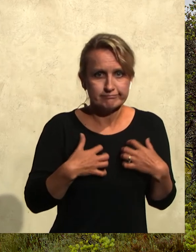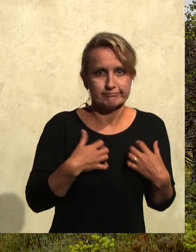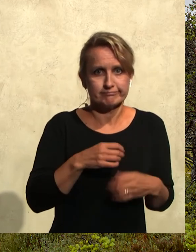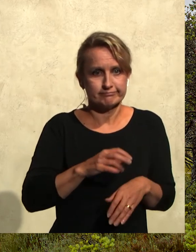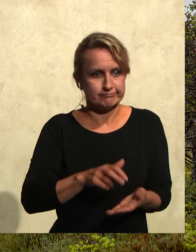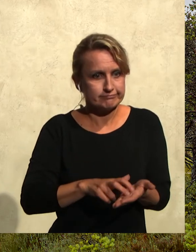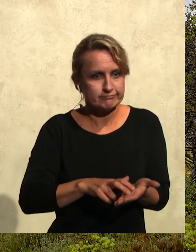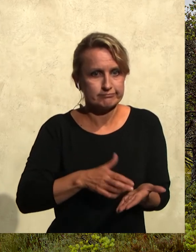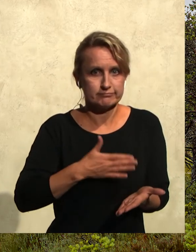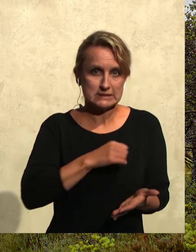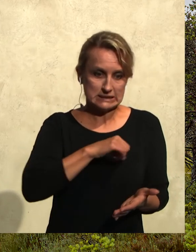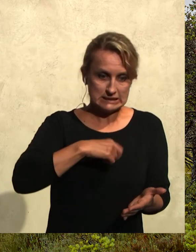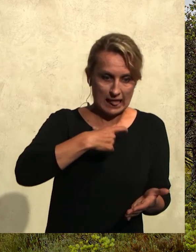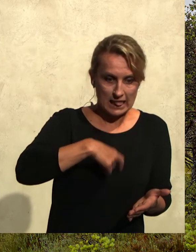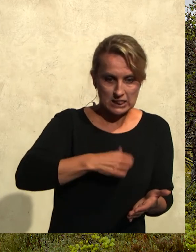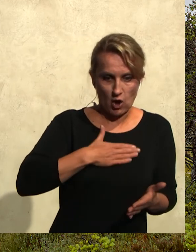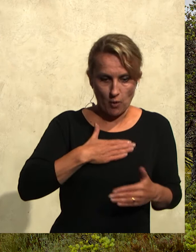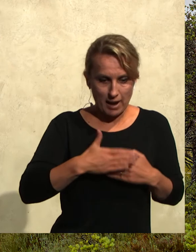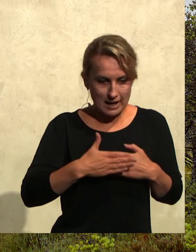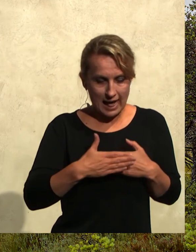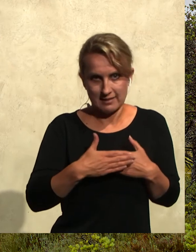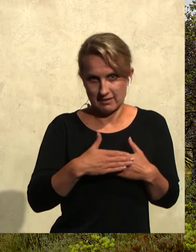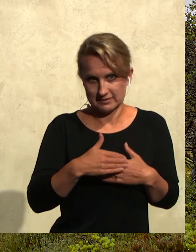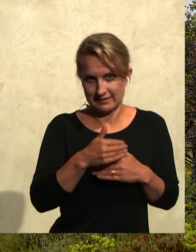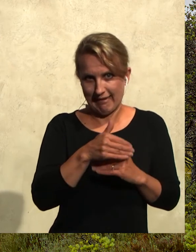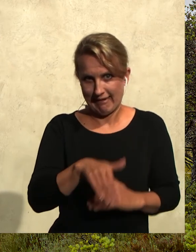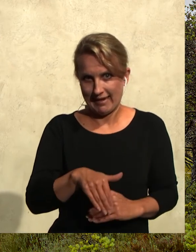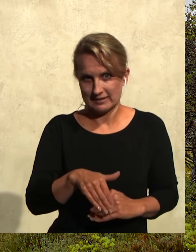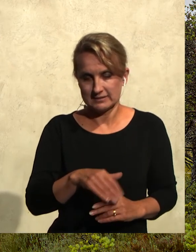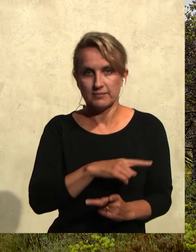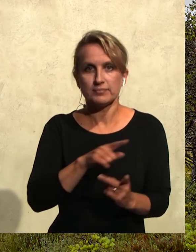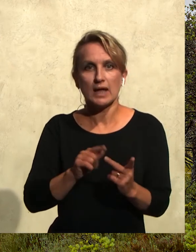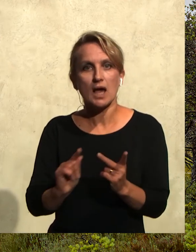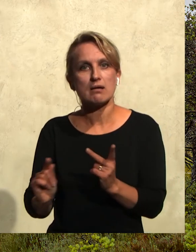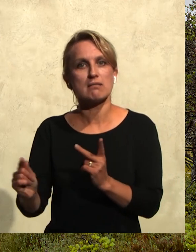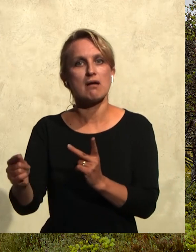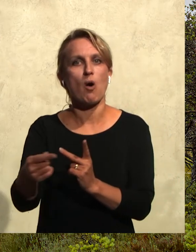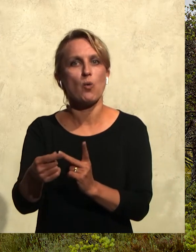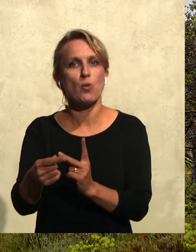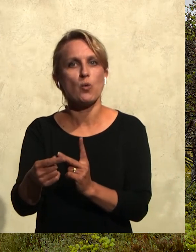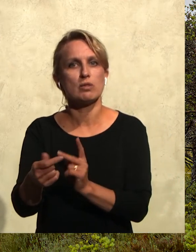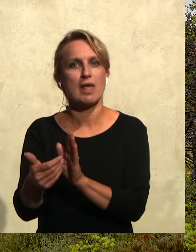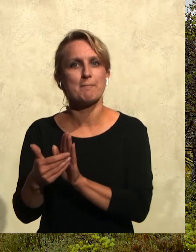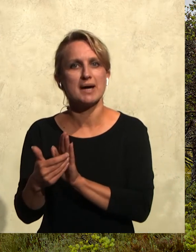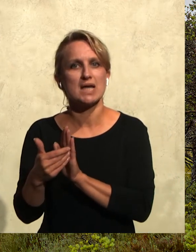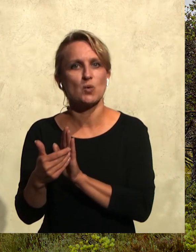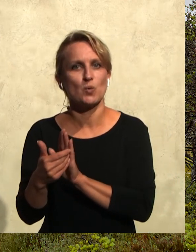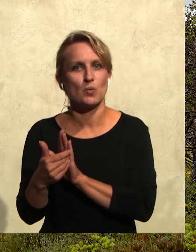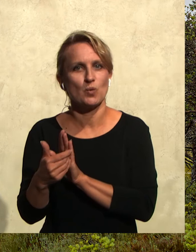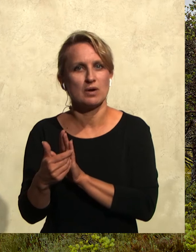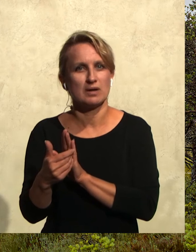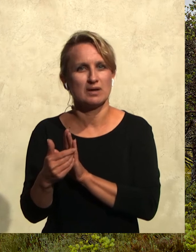infection prevention and control measures brought in to control the spread of the contagion, of course, have their